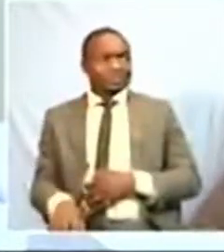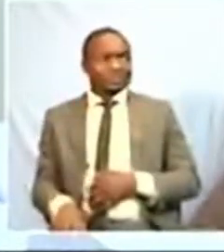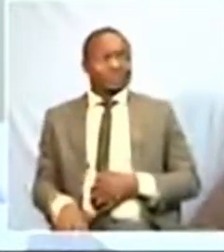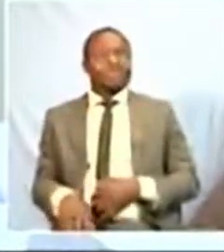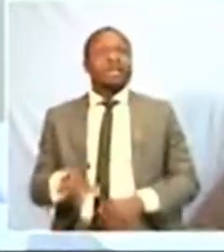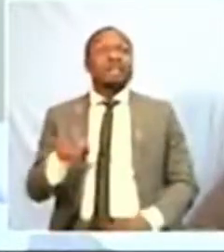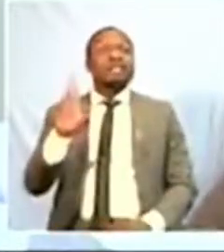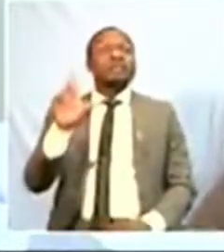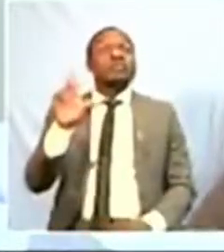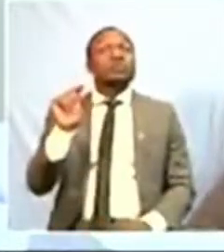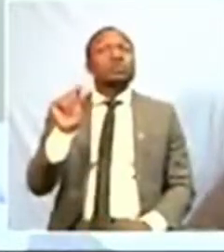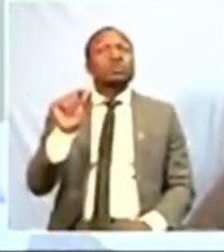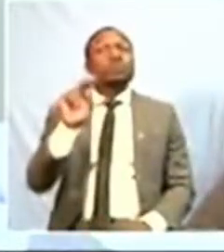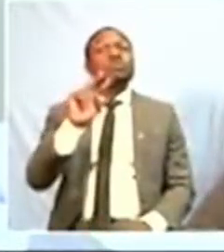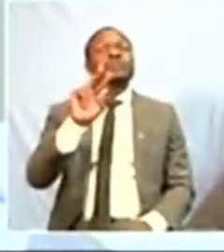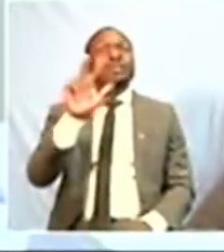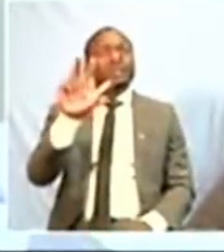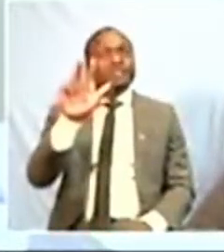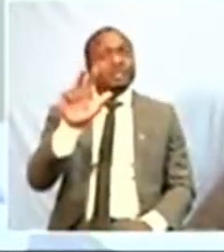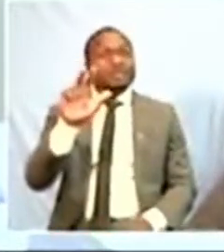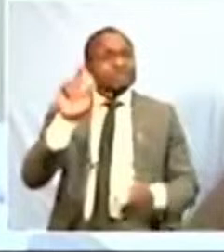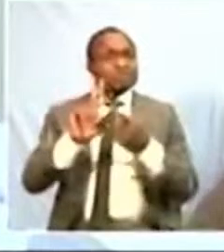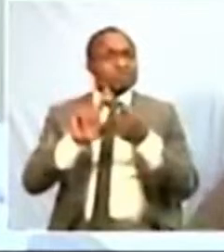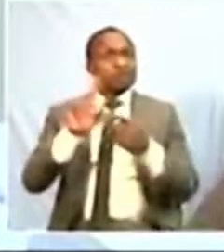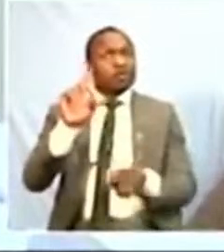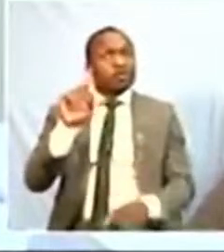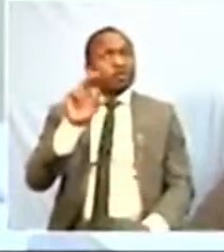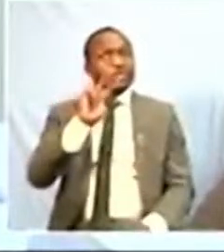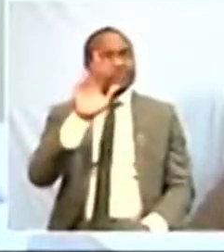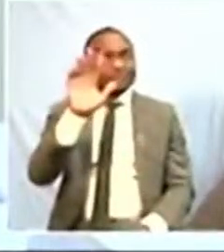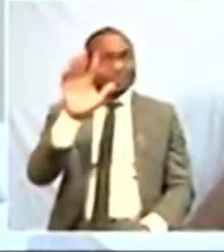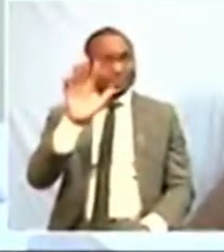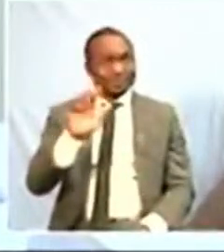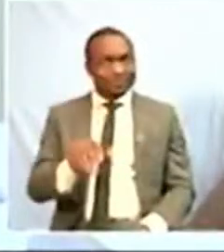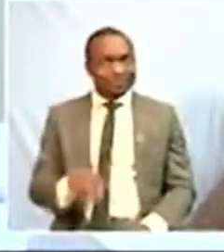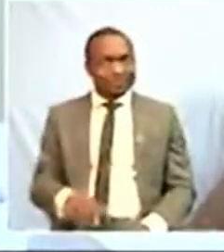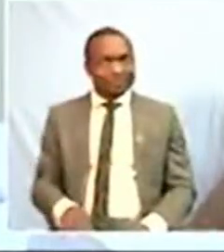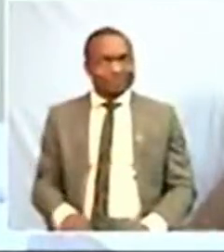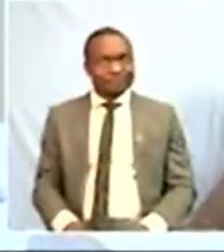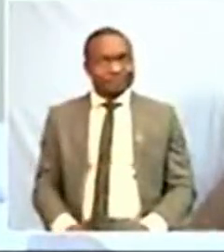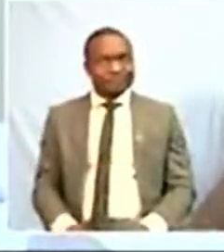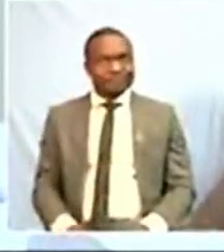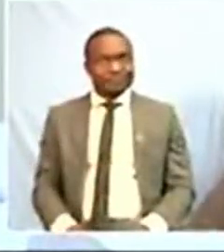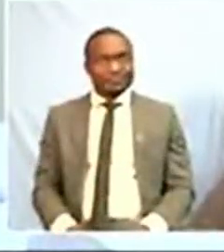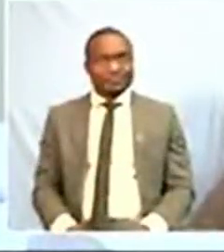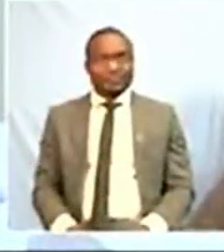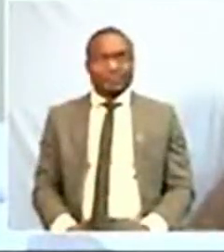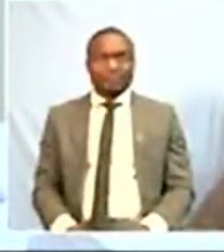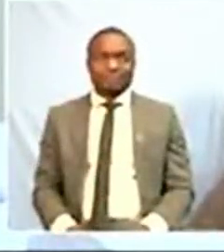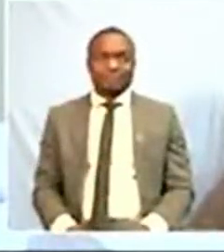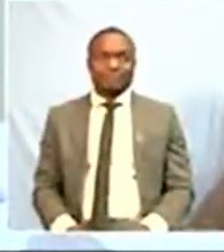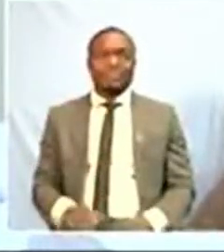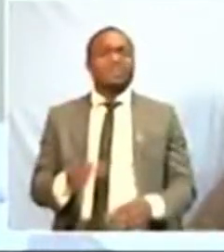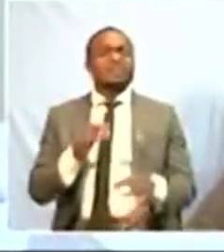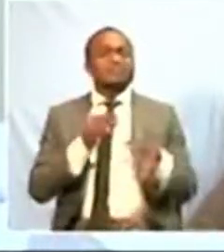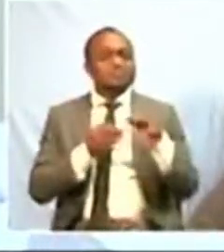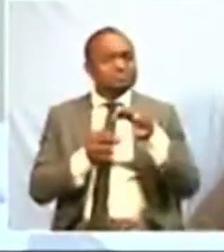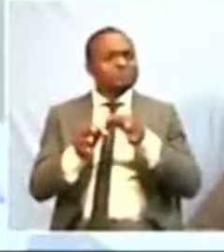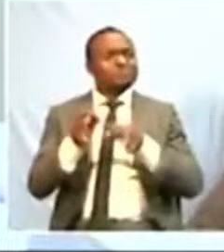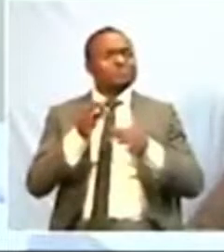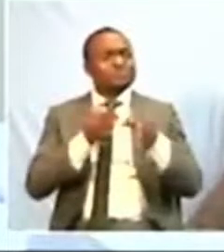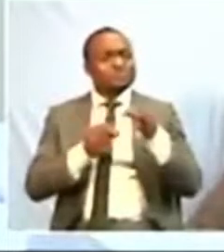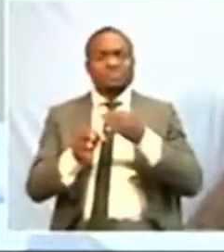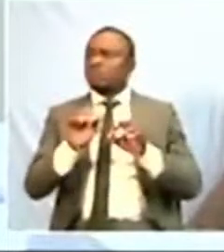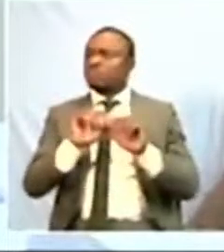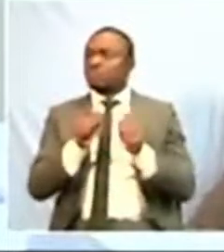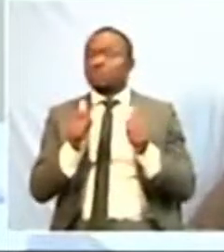From 2023 to 2025, it has been well explained by Dr.